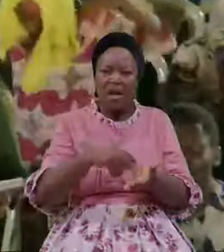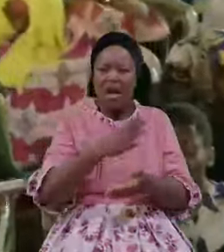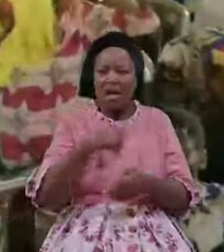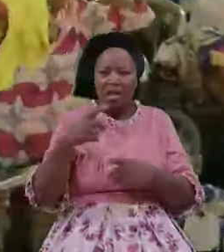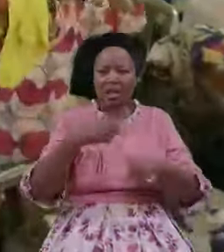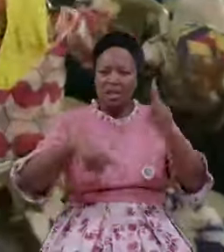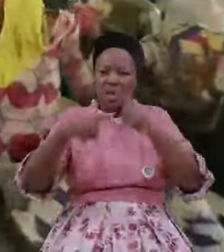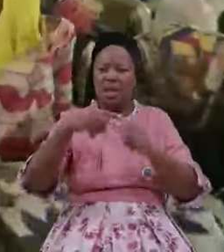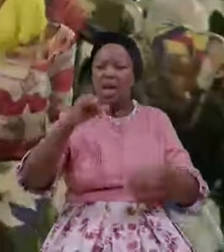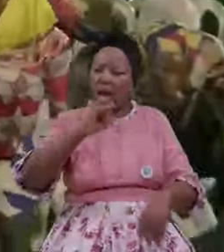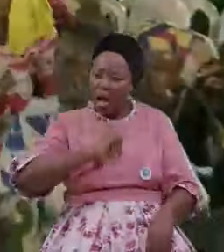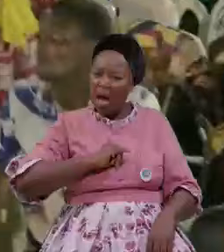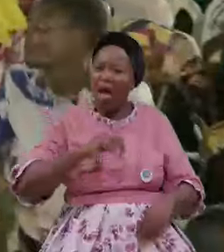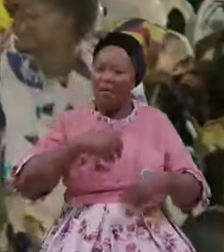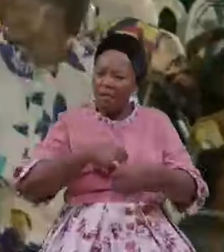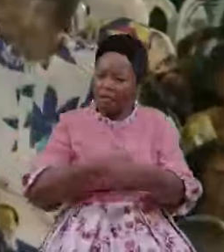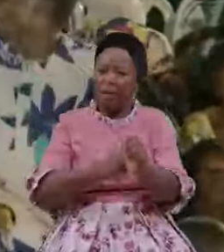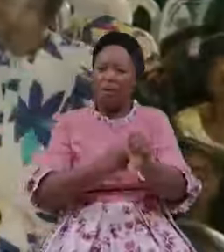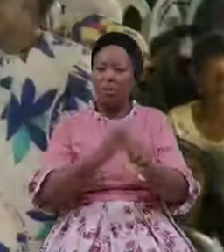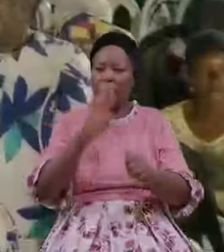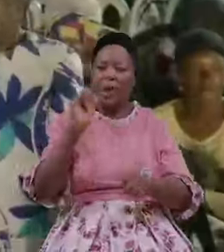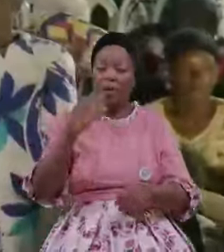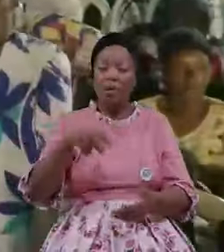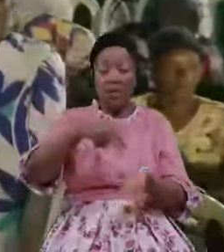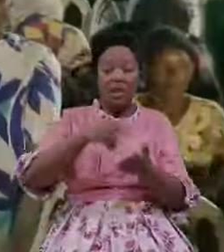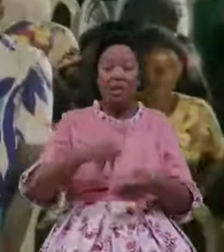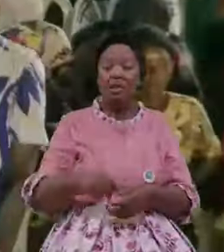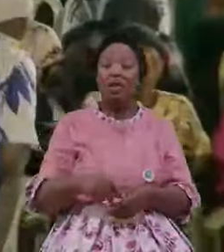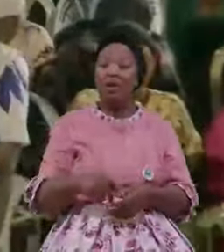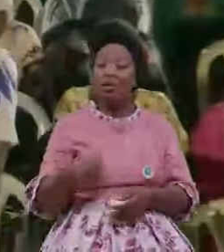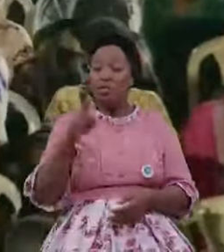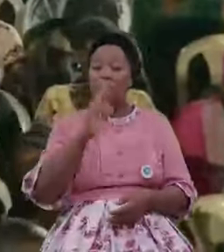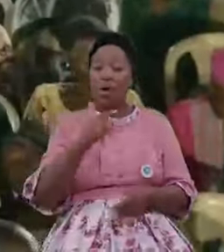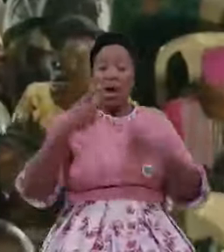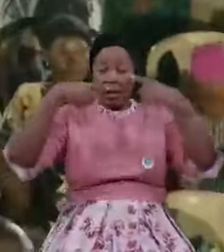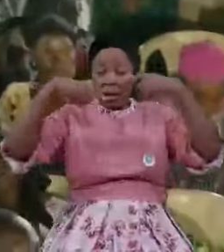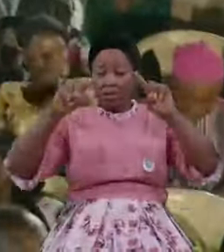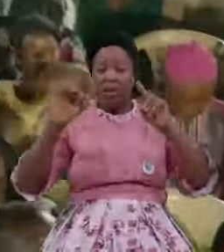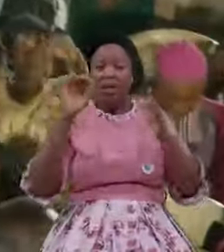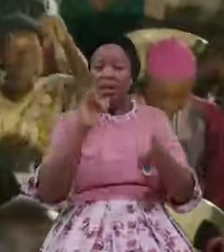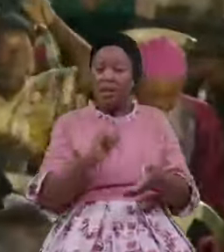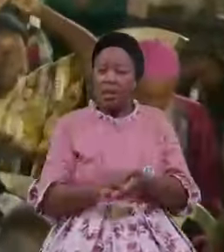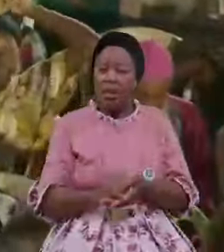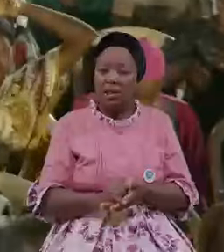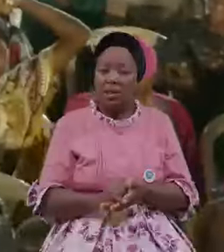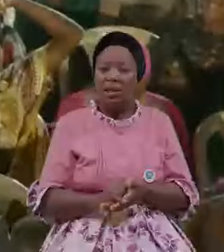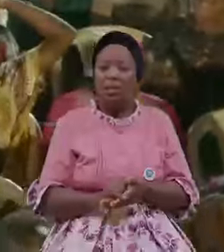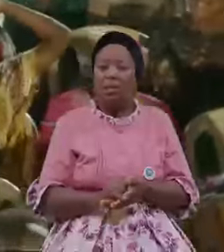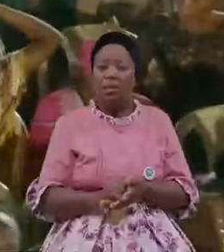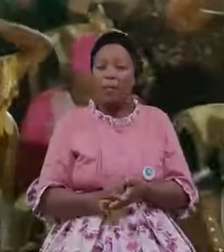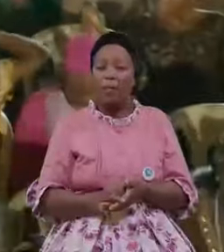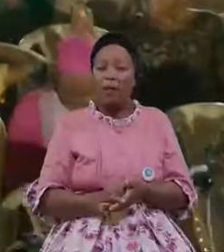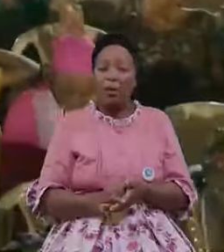follow. By your standing up, you are declaring, whether others follow or